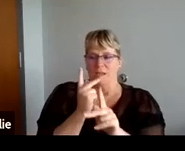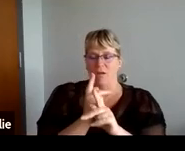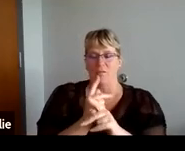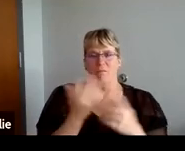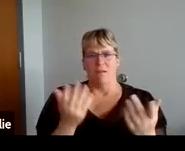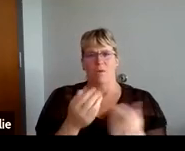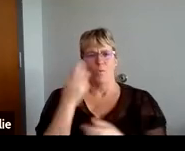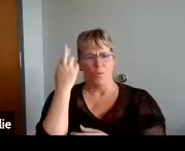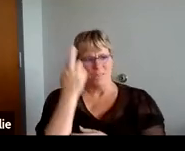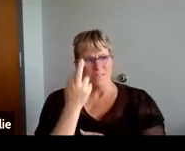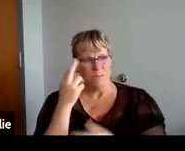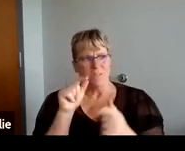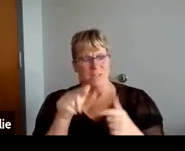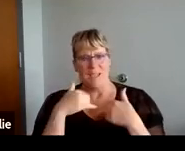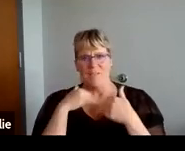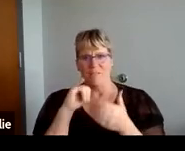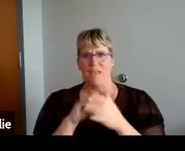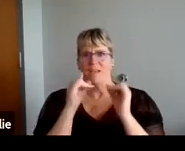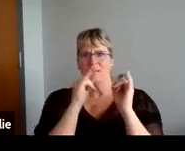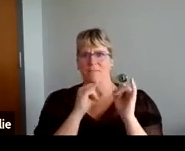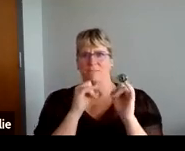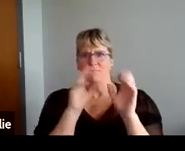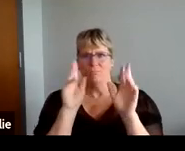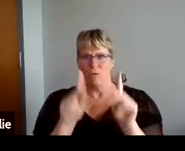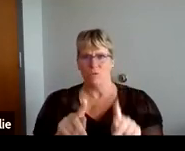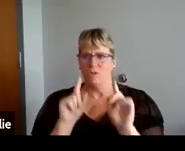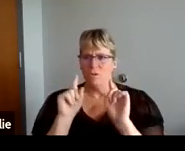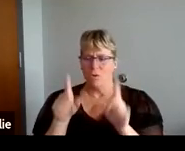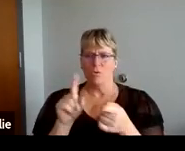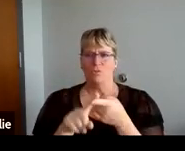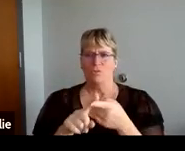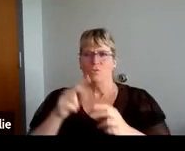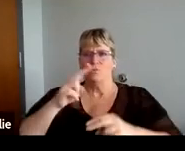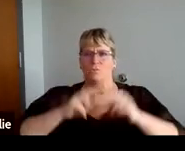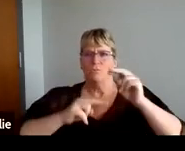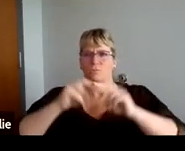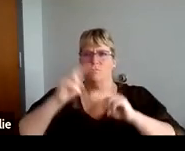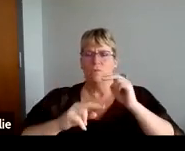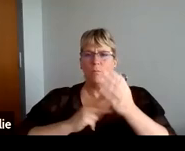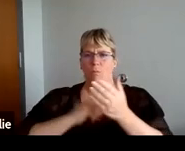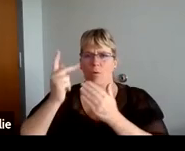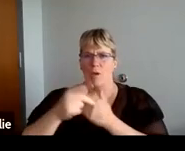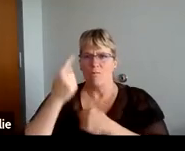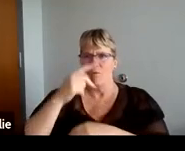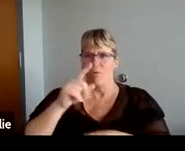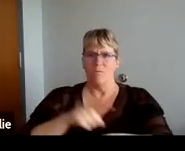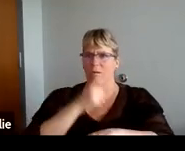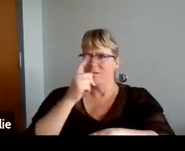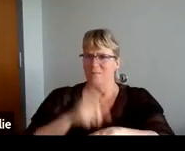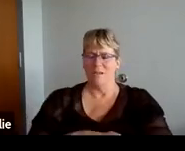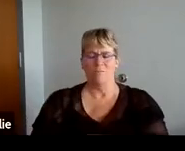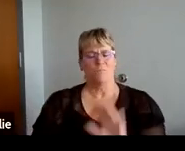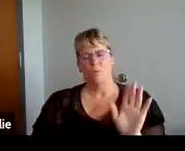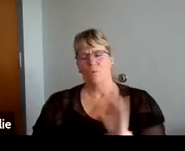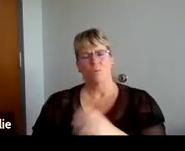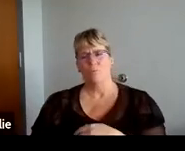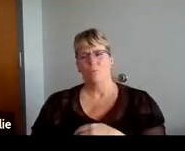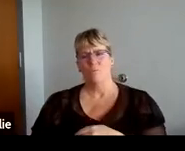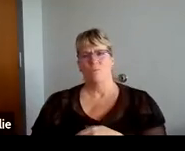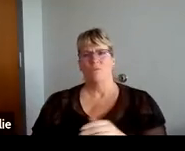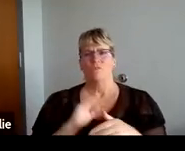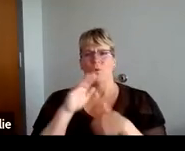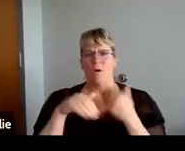be reasonable to have that individual go to a facility for an extended period of time? So all of